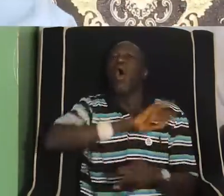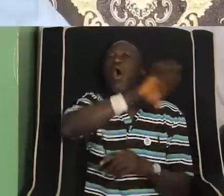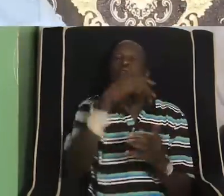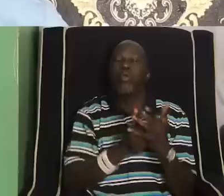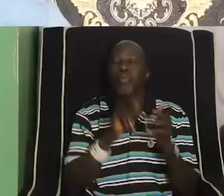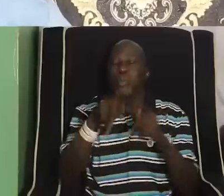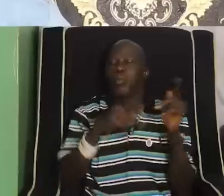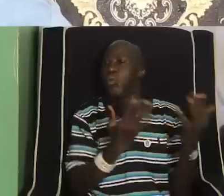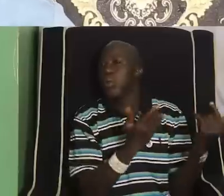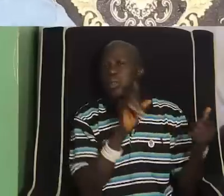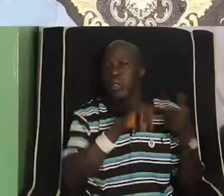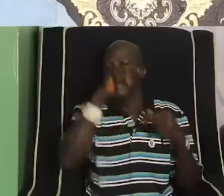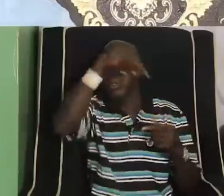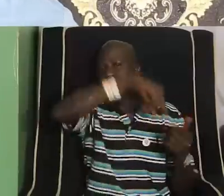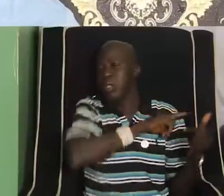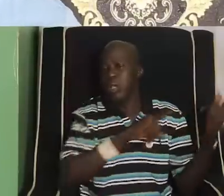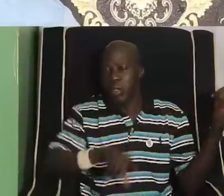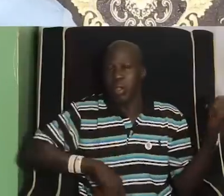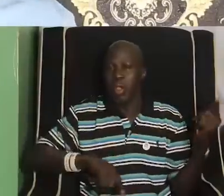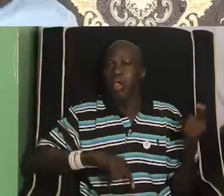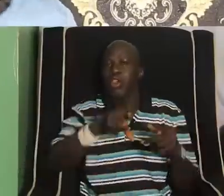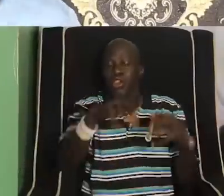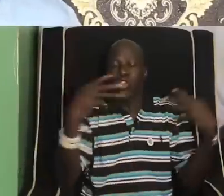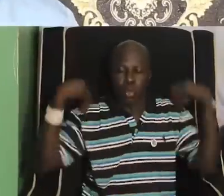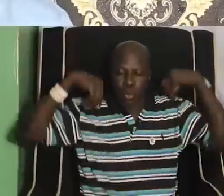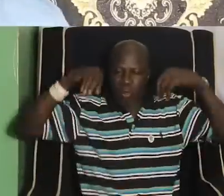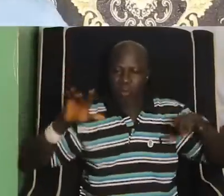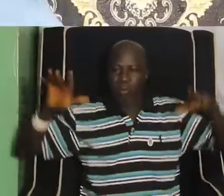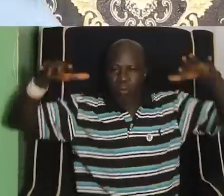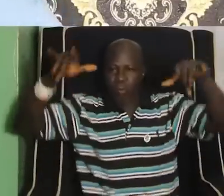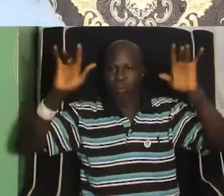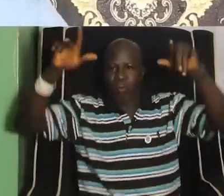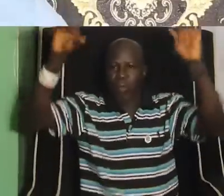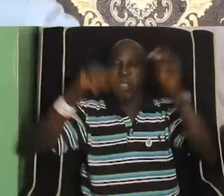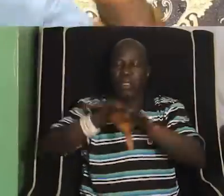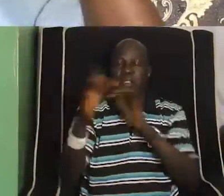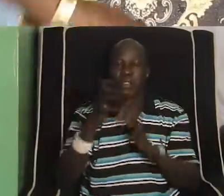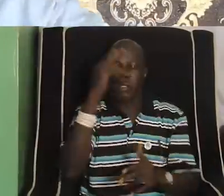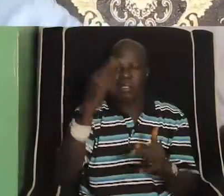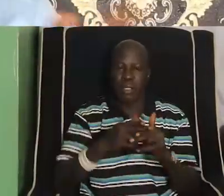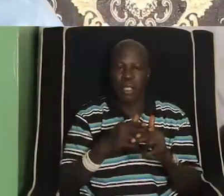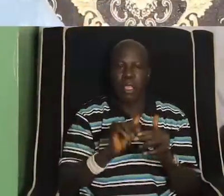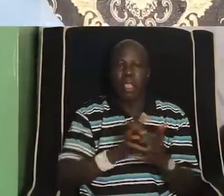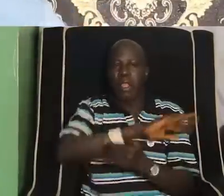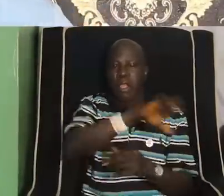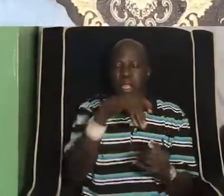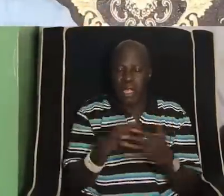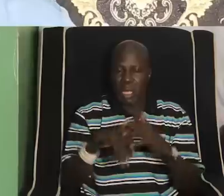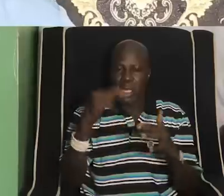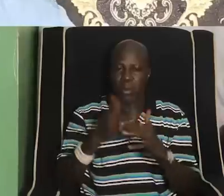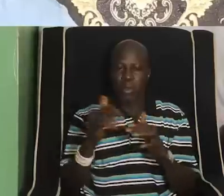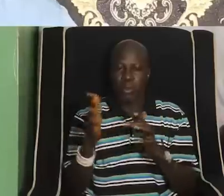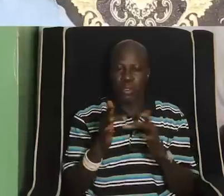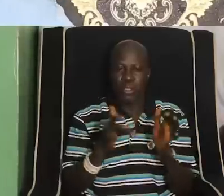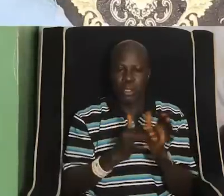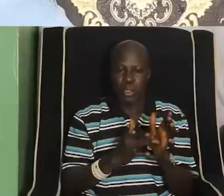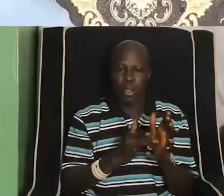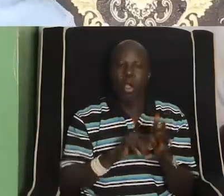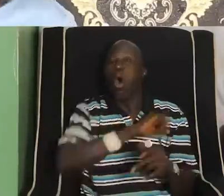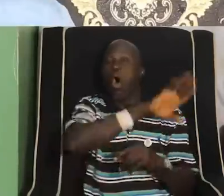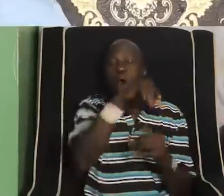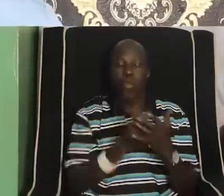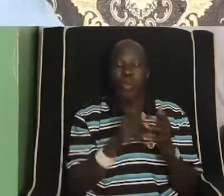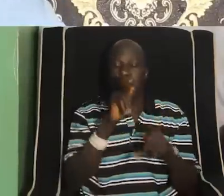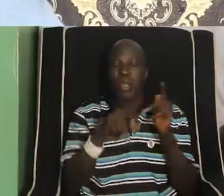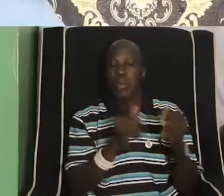Oluwa. You that are waiting unto the Lord. You will let us know that you are Jesus. Ayabi ano you be afa. In the name of Jesus. Anytime you do